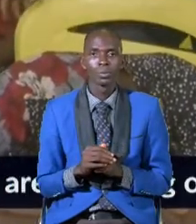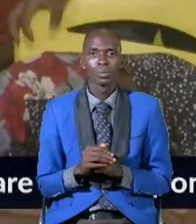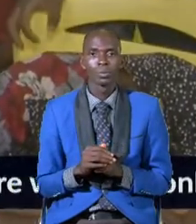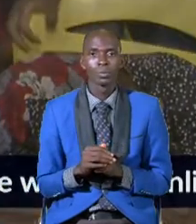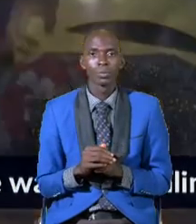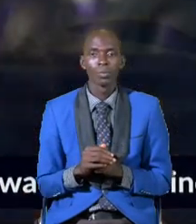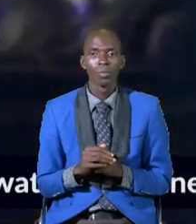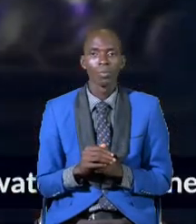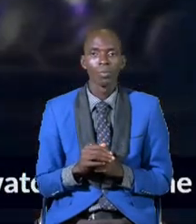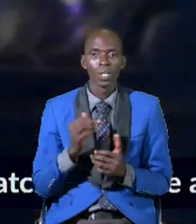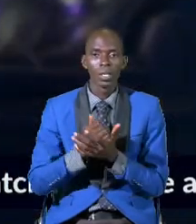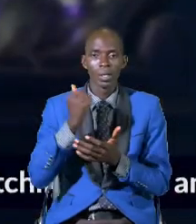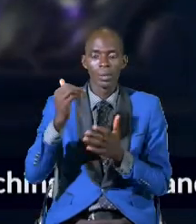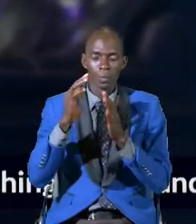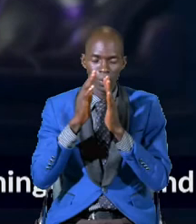Amen.